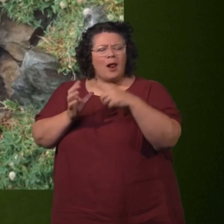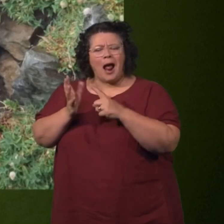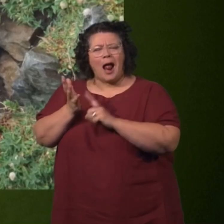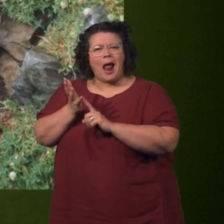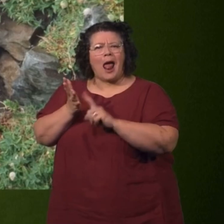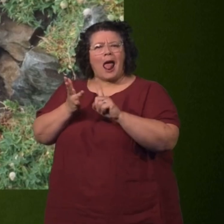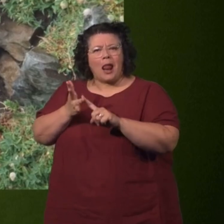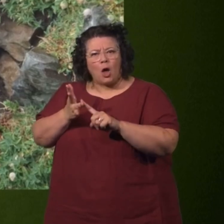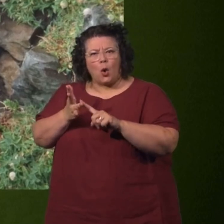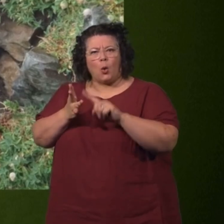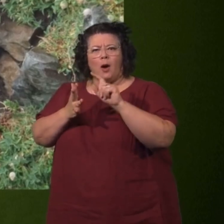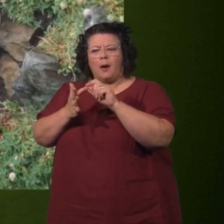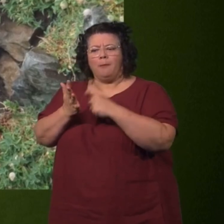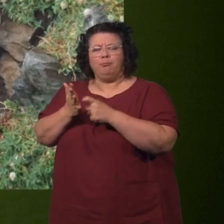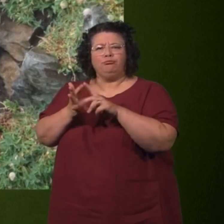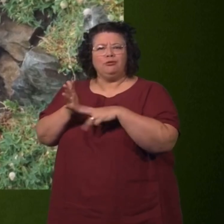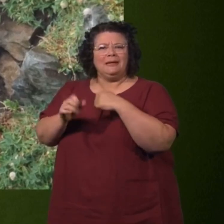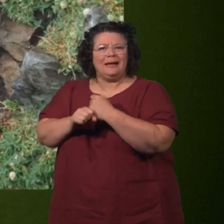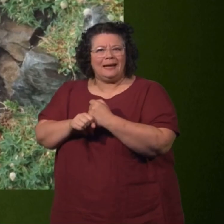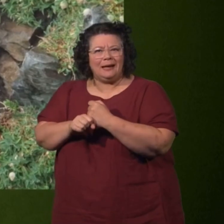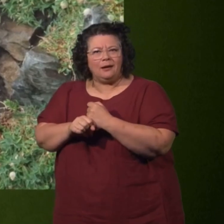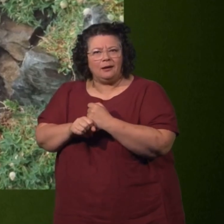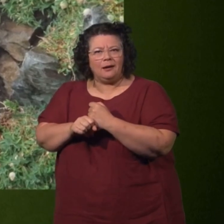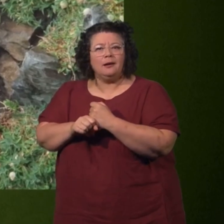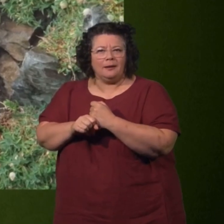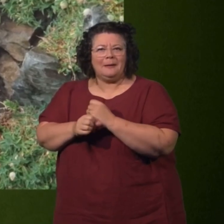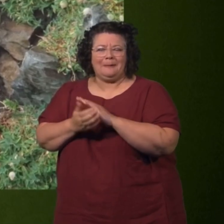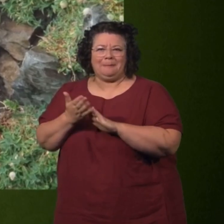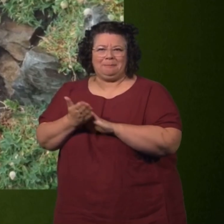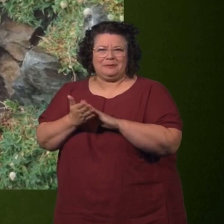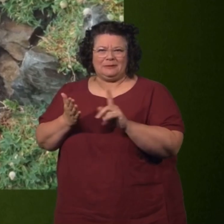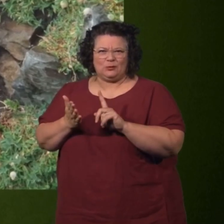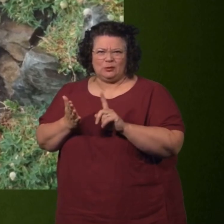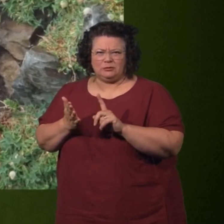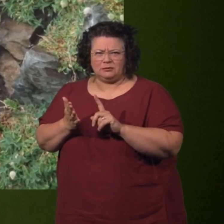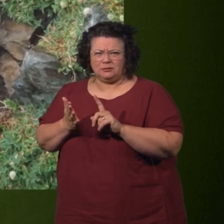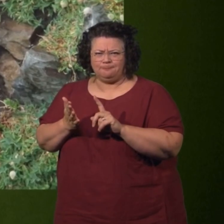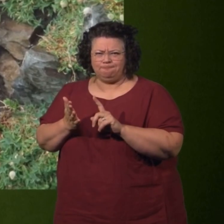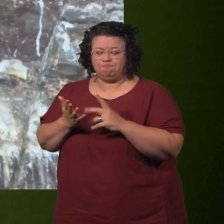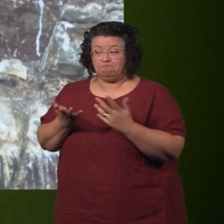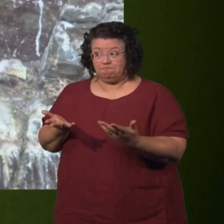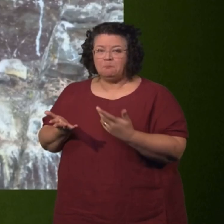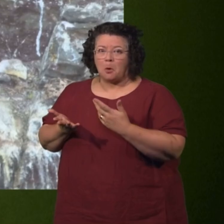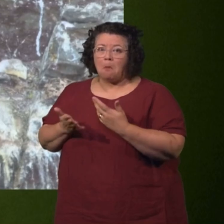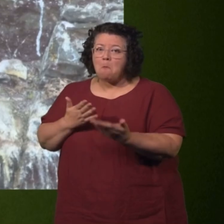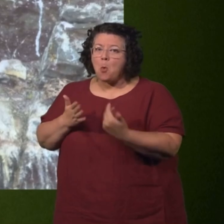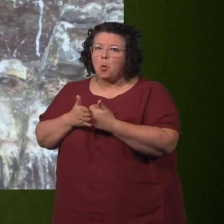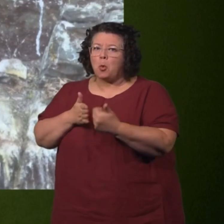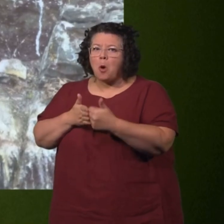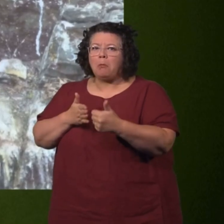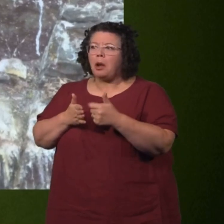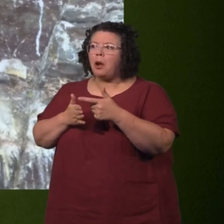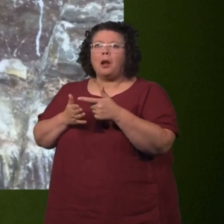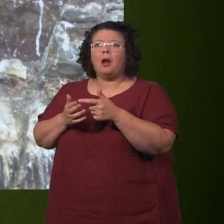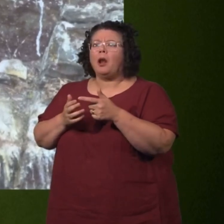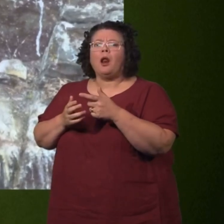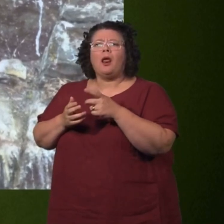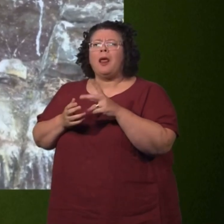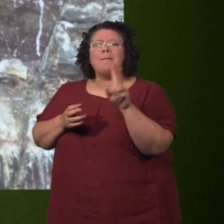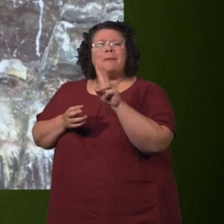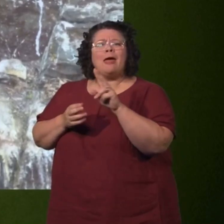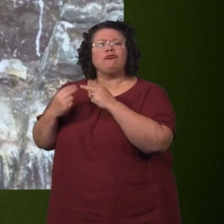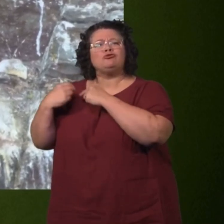called allopreening. And research has shown that this sort of behavior is much more common in species that share